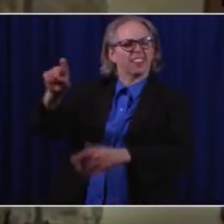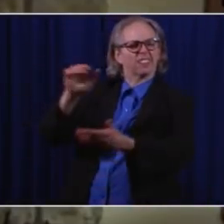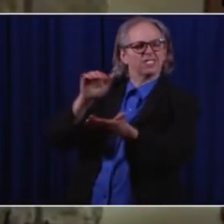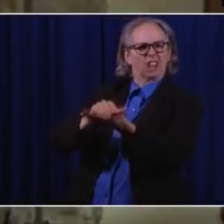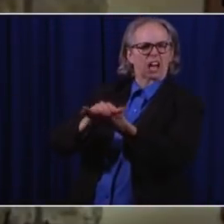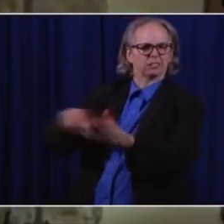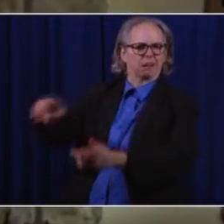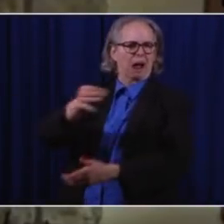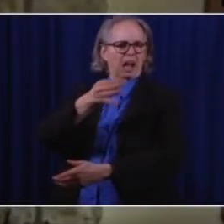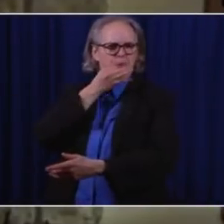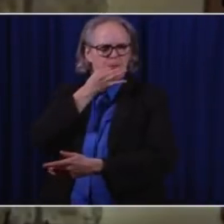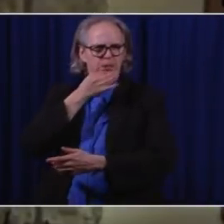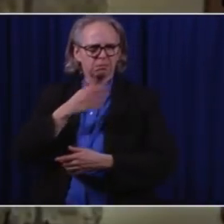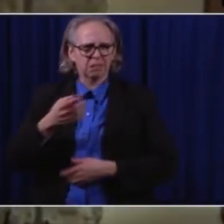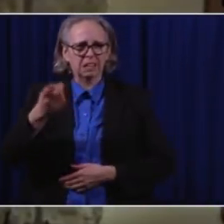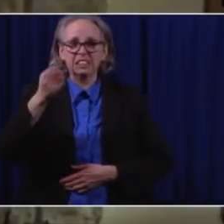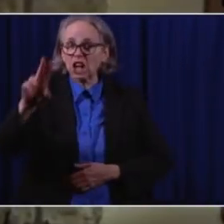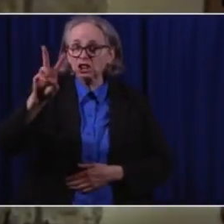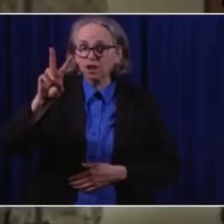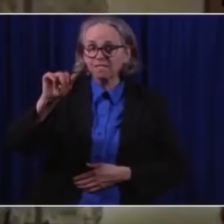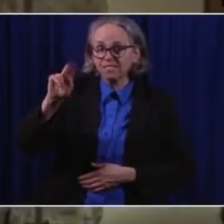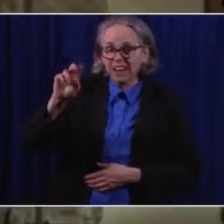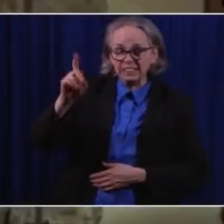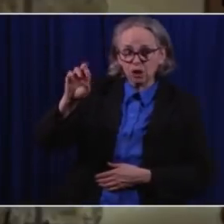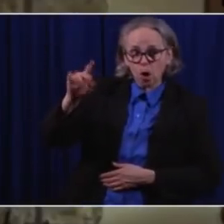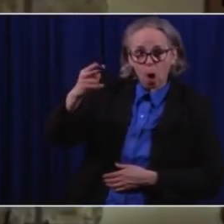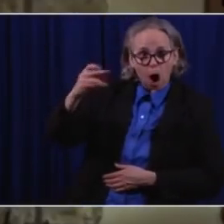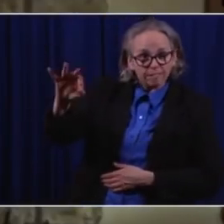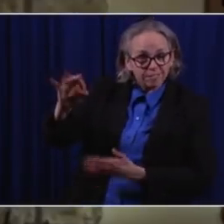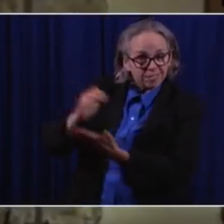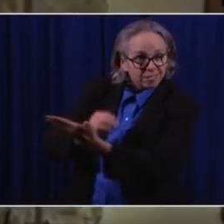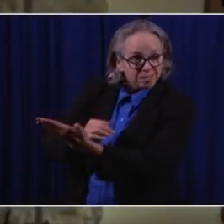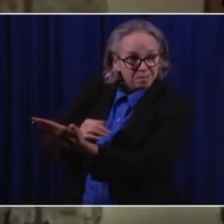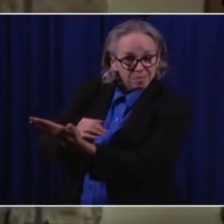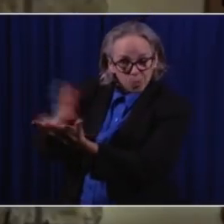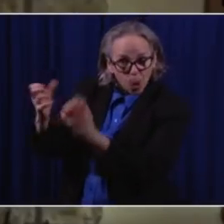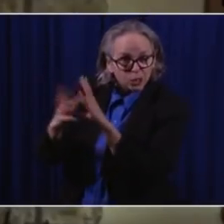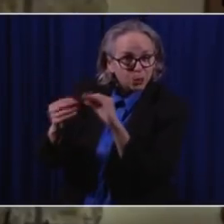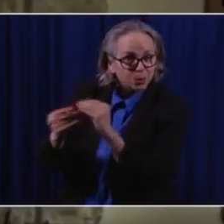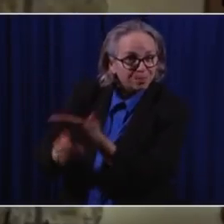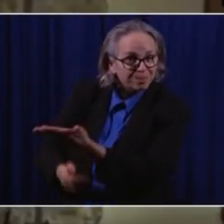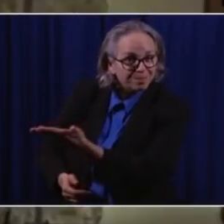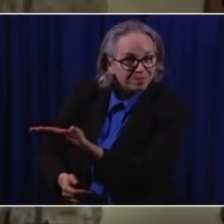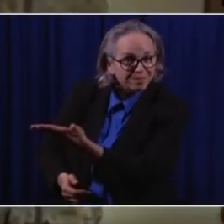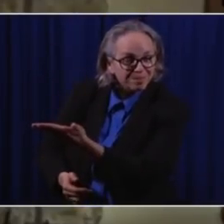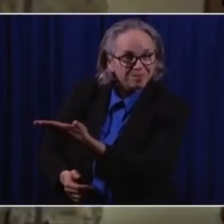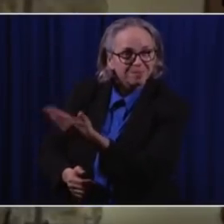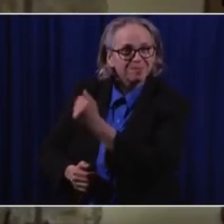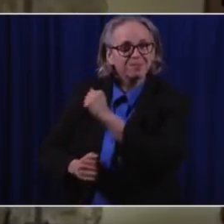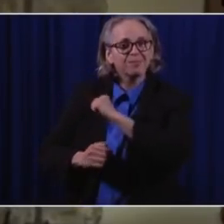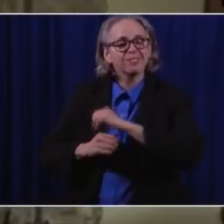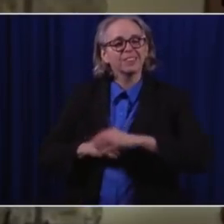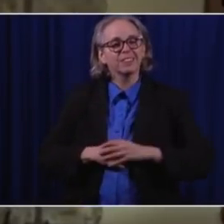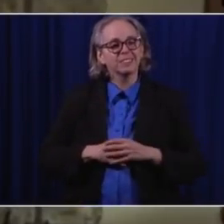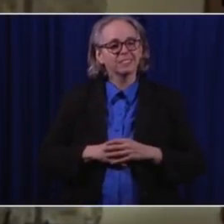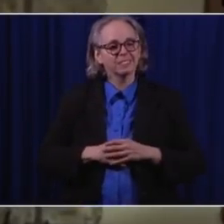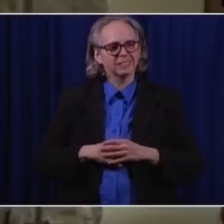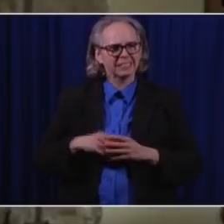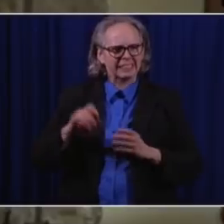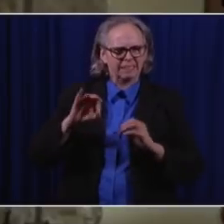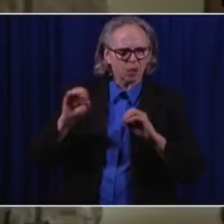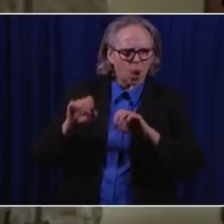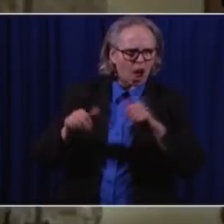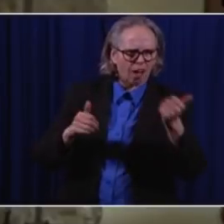Dr. Vanderhoff, and I don't know who else is on, Eric, anybody else, but Bruce, if you will start with you, and we'll see who anybody else wants to pop up